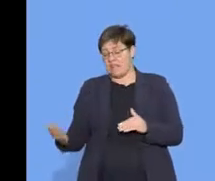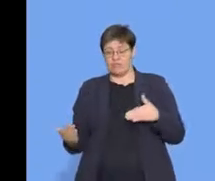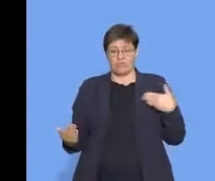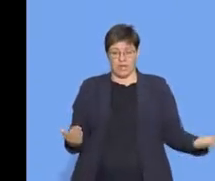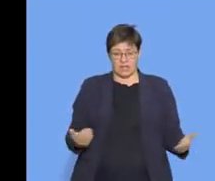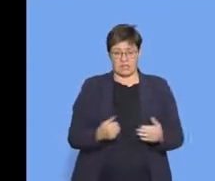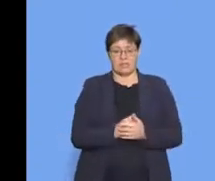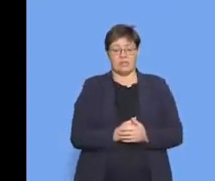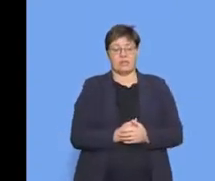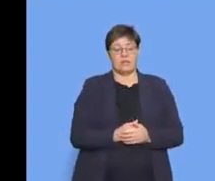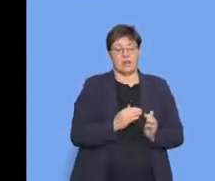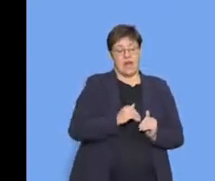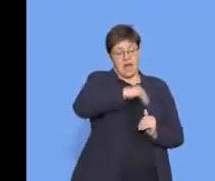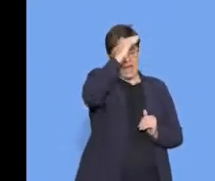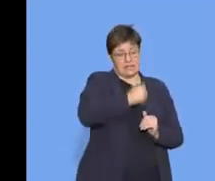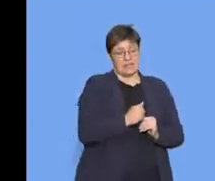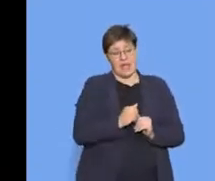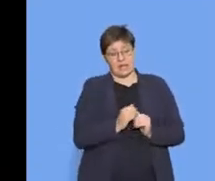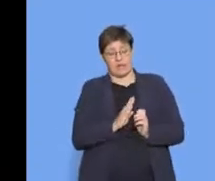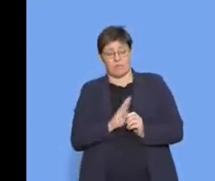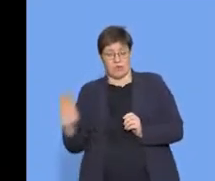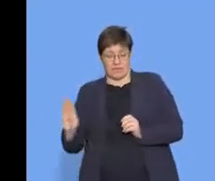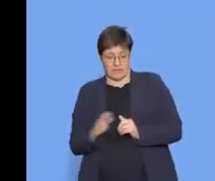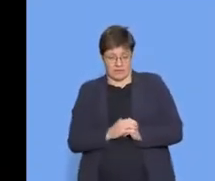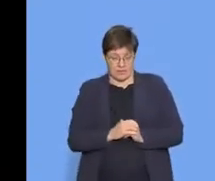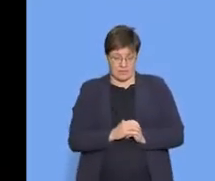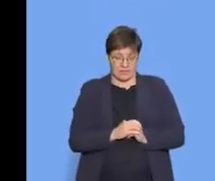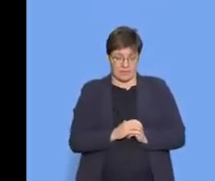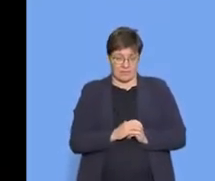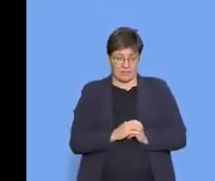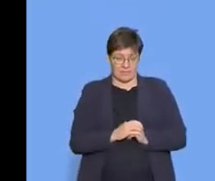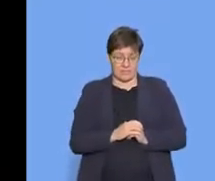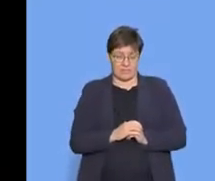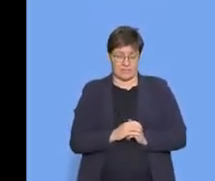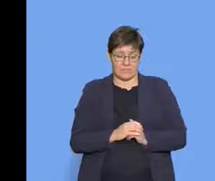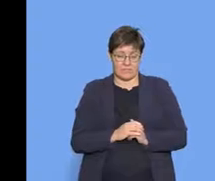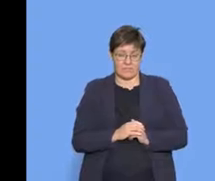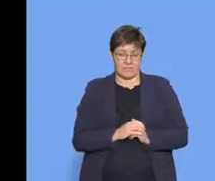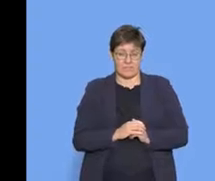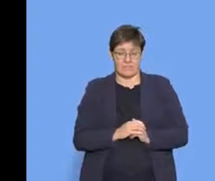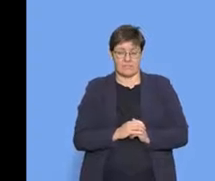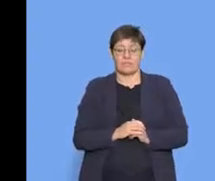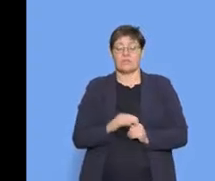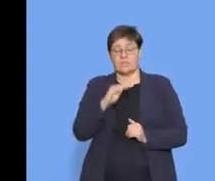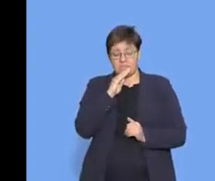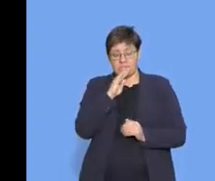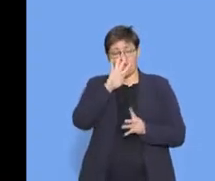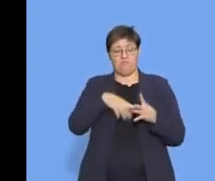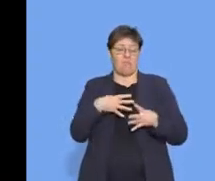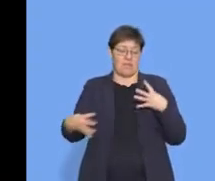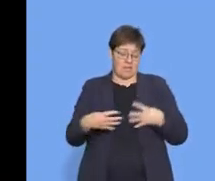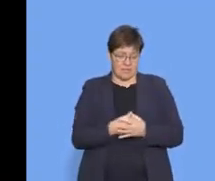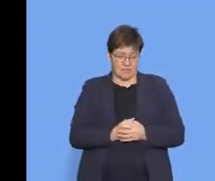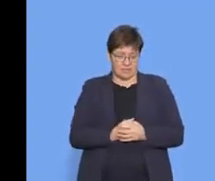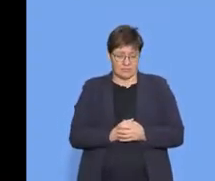of the left and right triangle, which are both height times base. And that is my